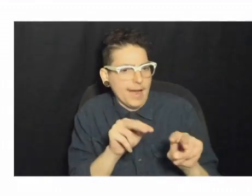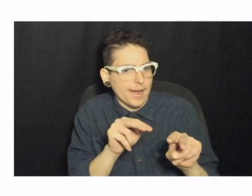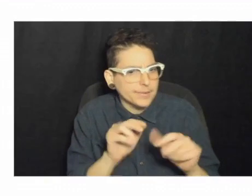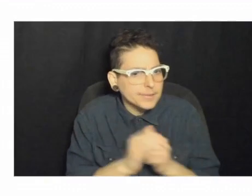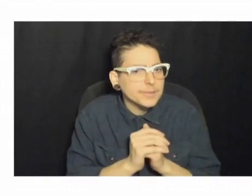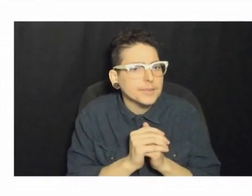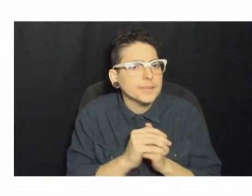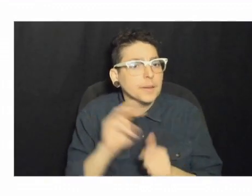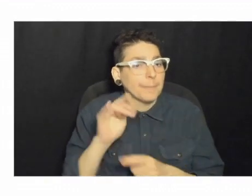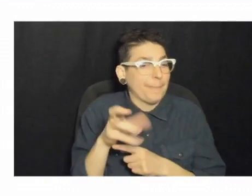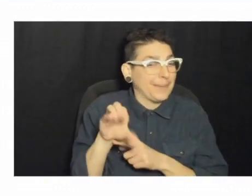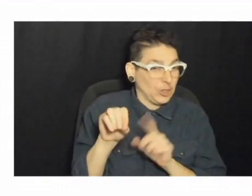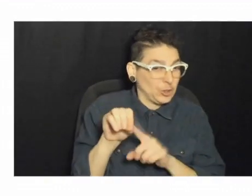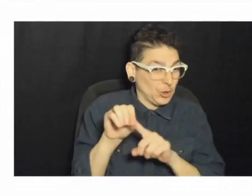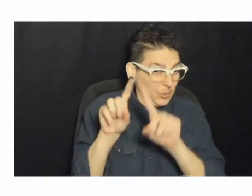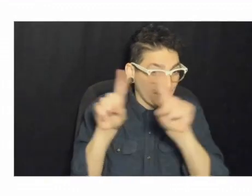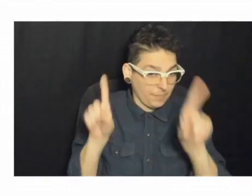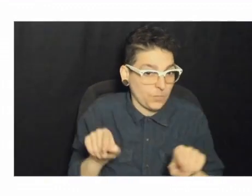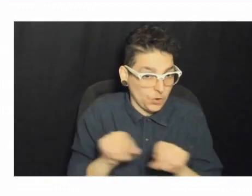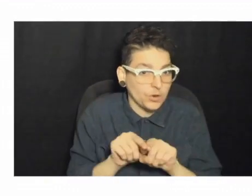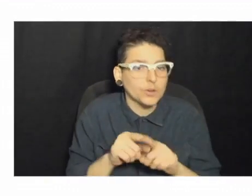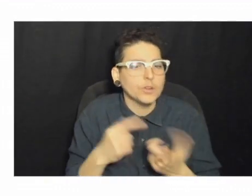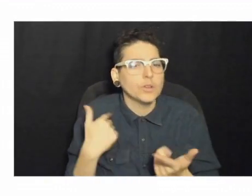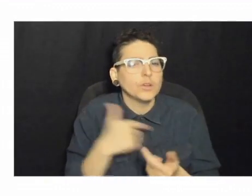there's a big